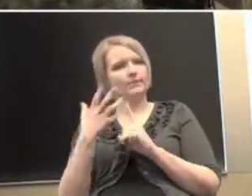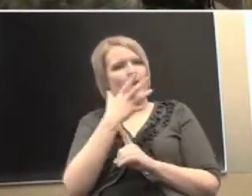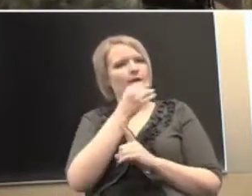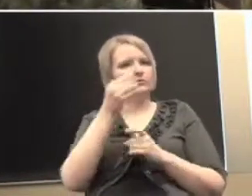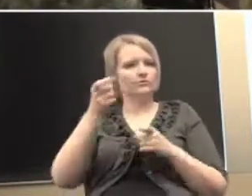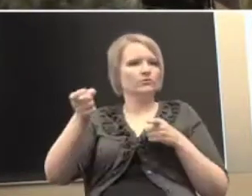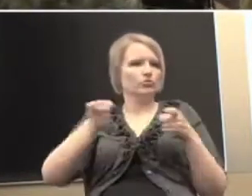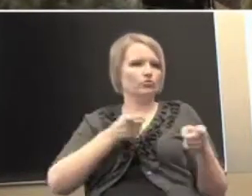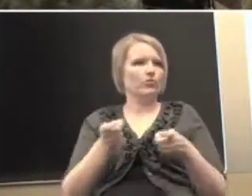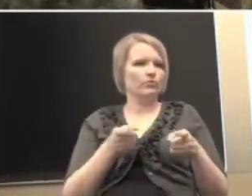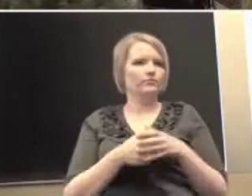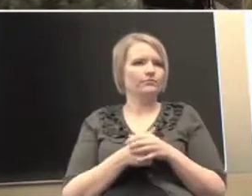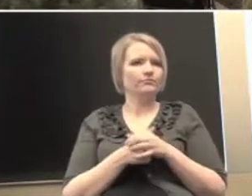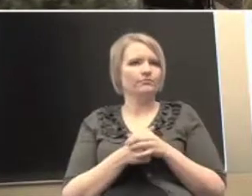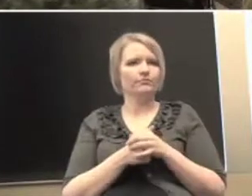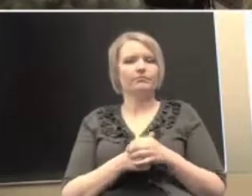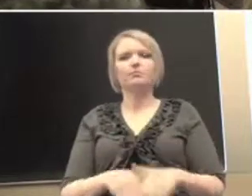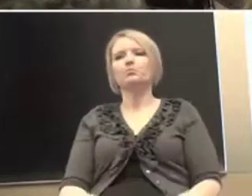control for him.